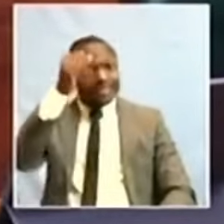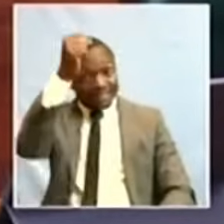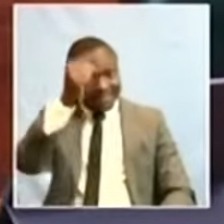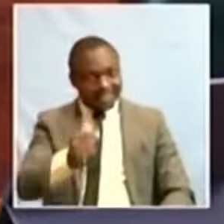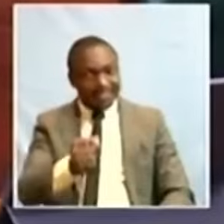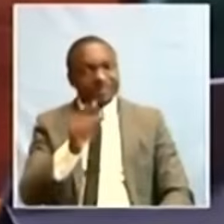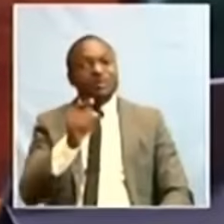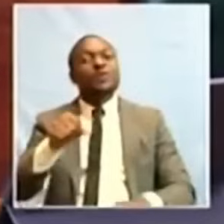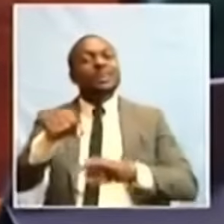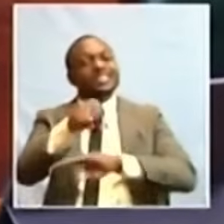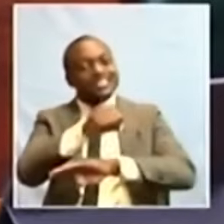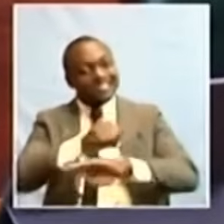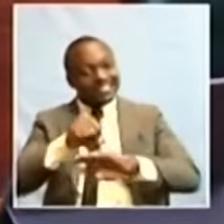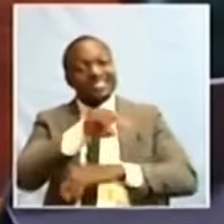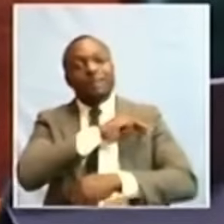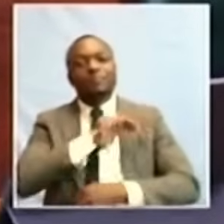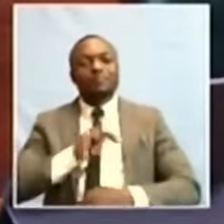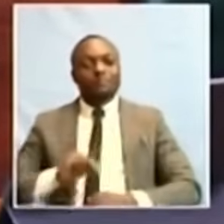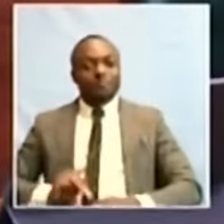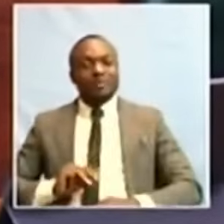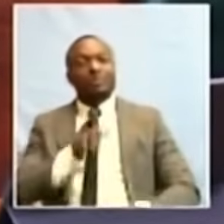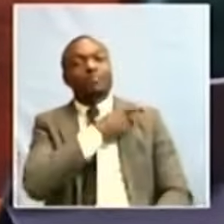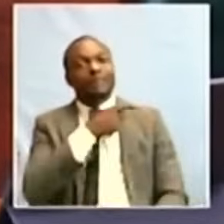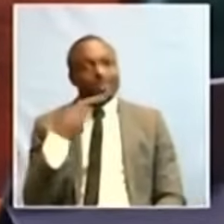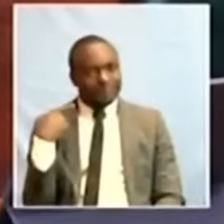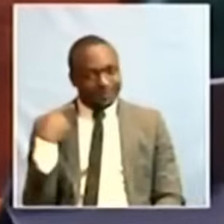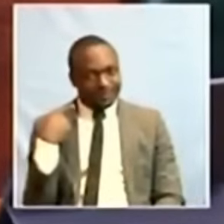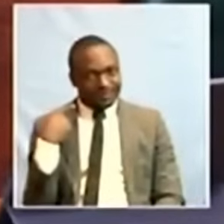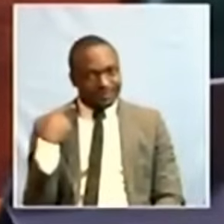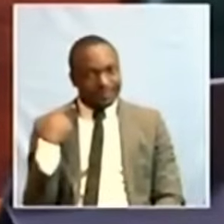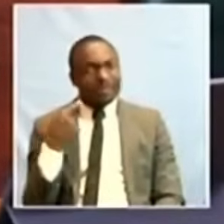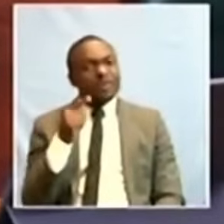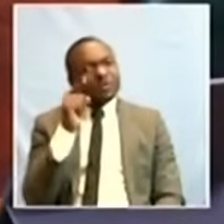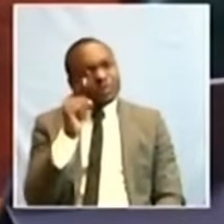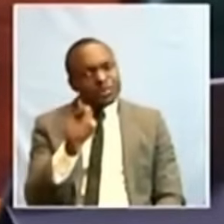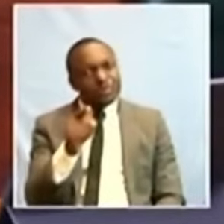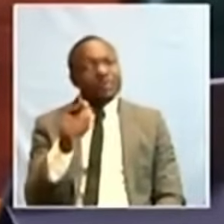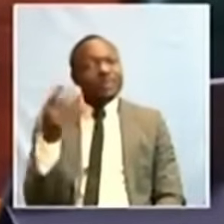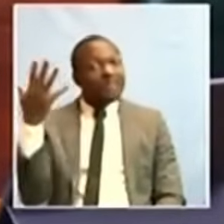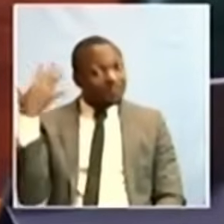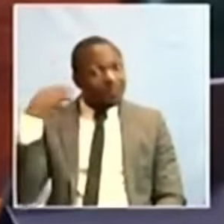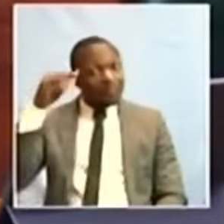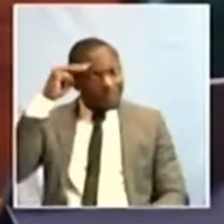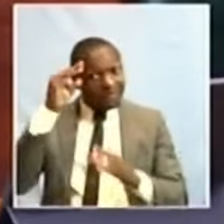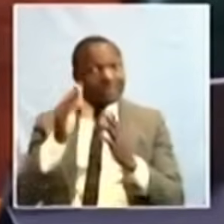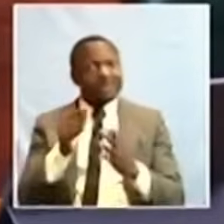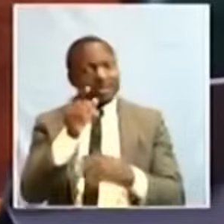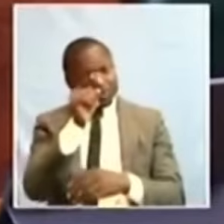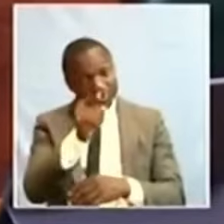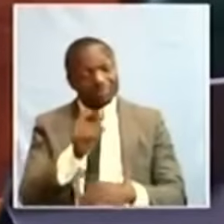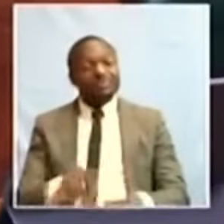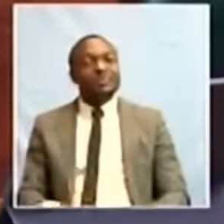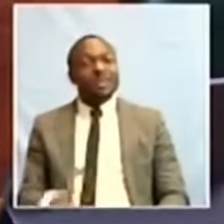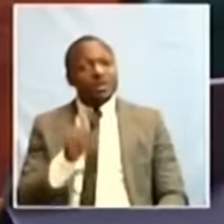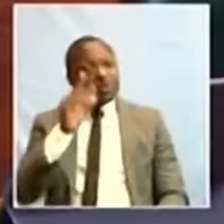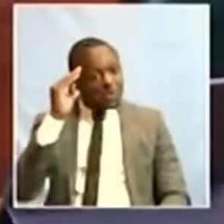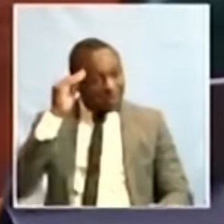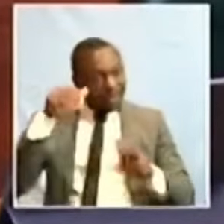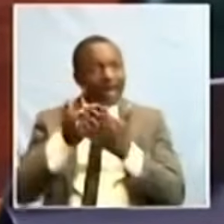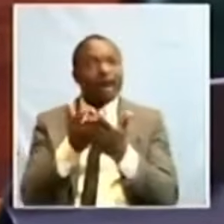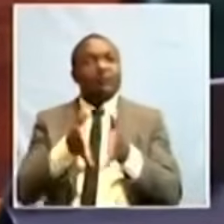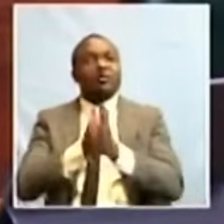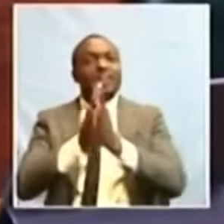you are a senior member of this House, and you are even a former minister. I'm sure you know how to